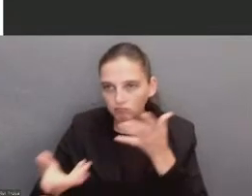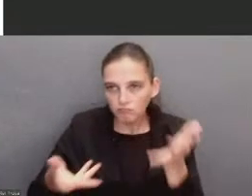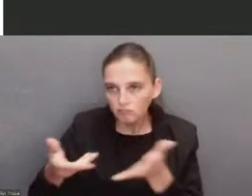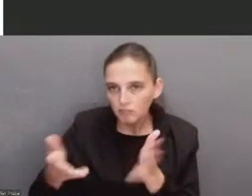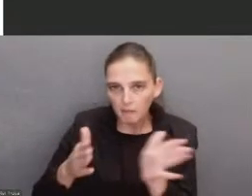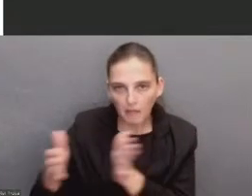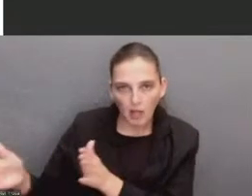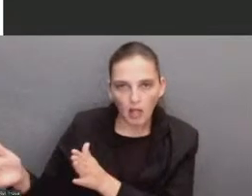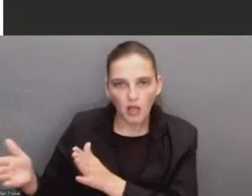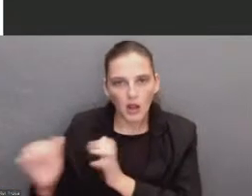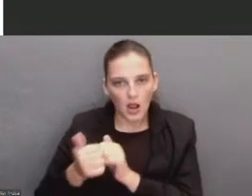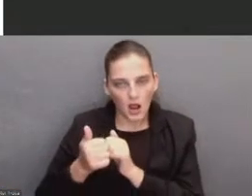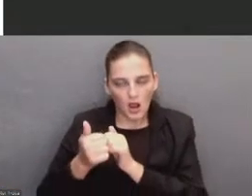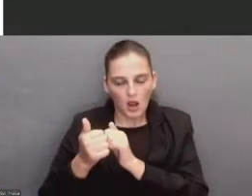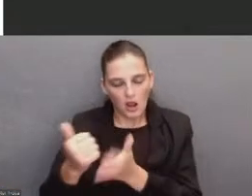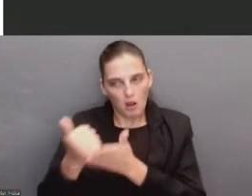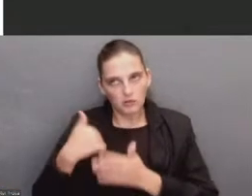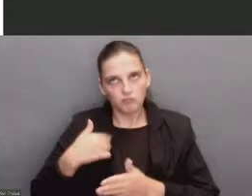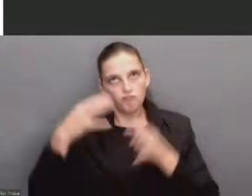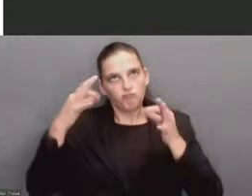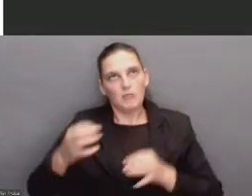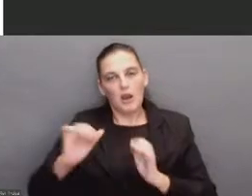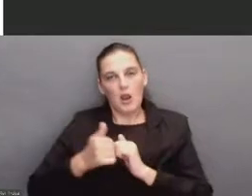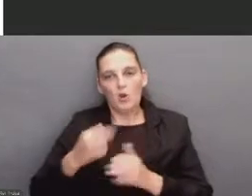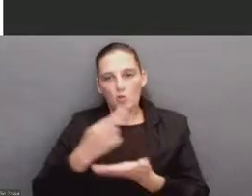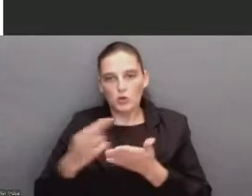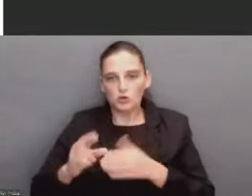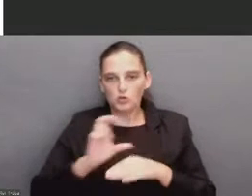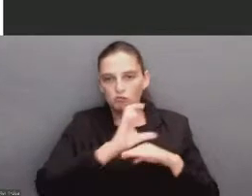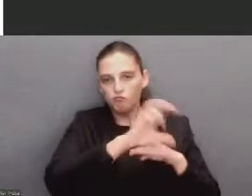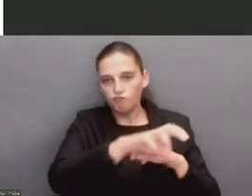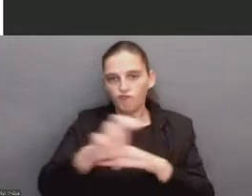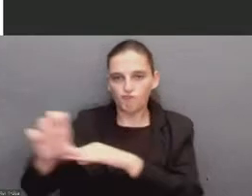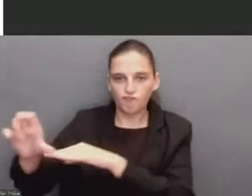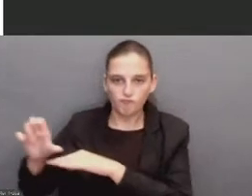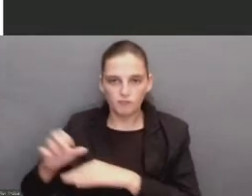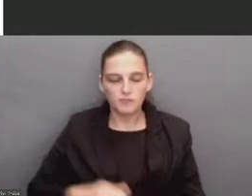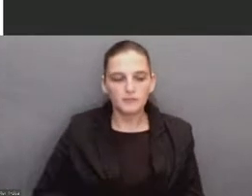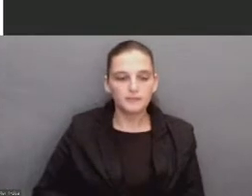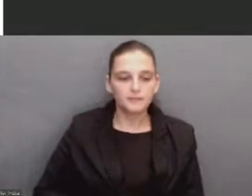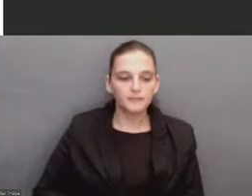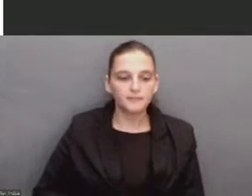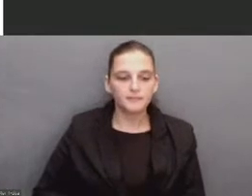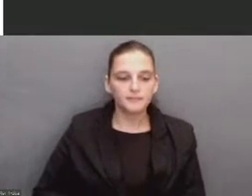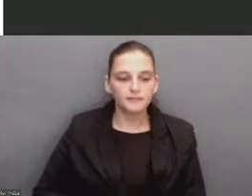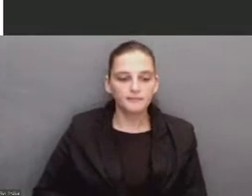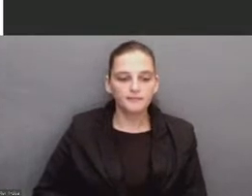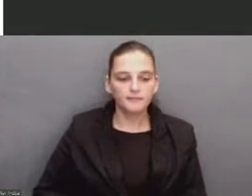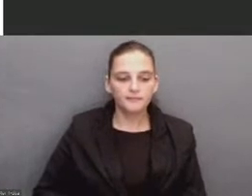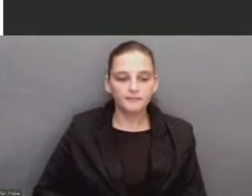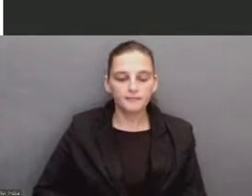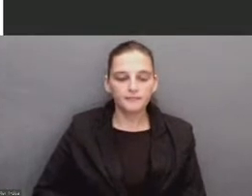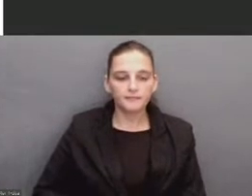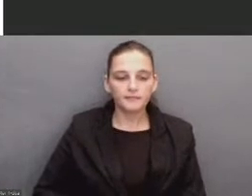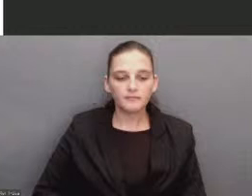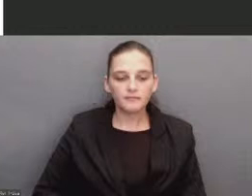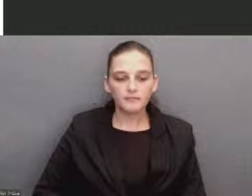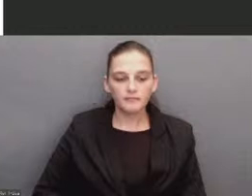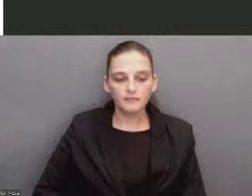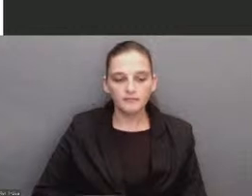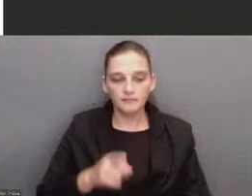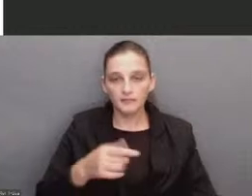resource allocation. Next slide. So for this problem statement, we had